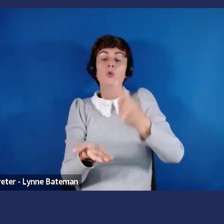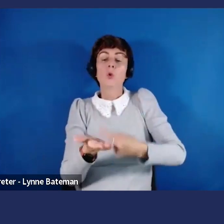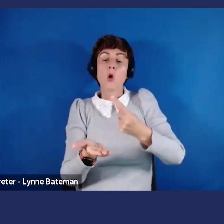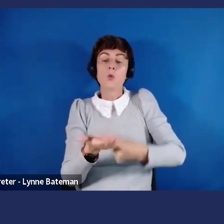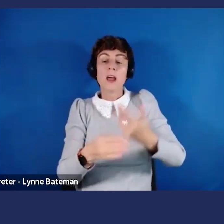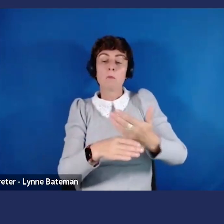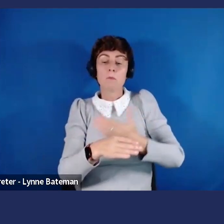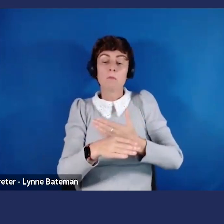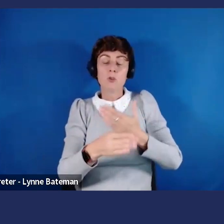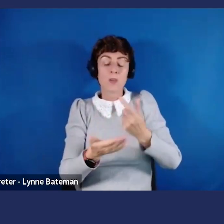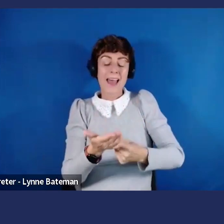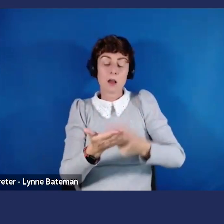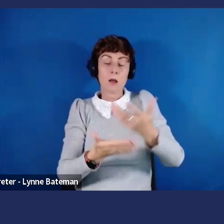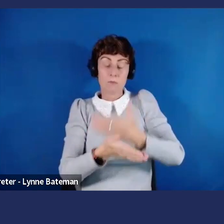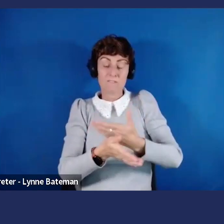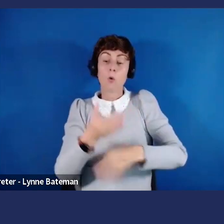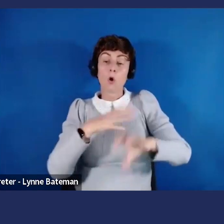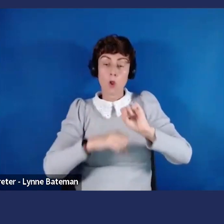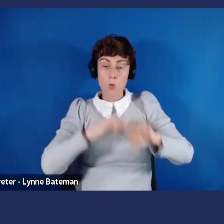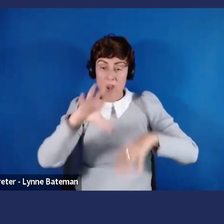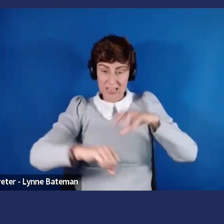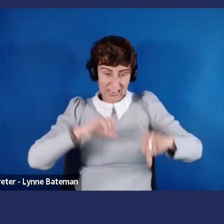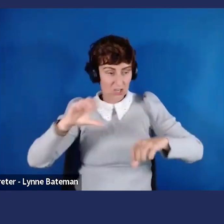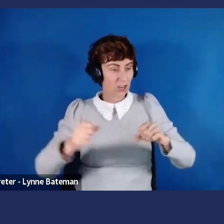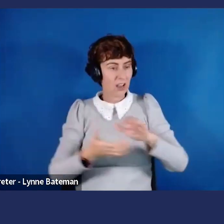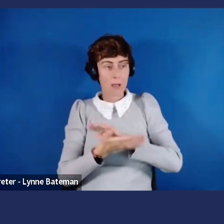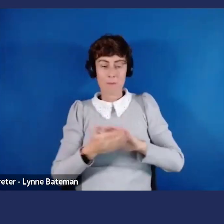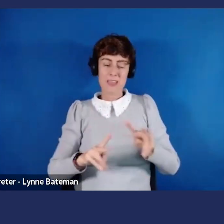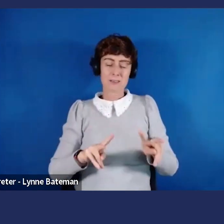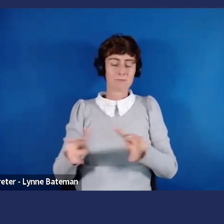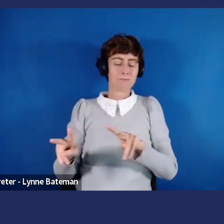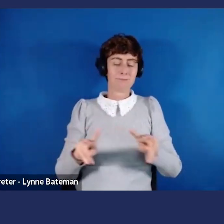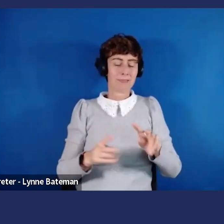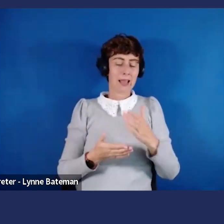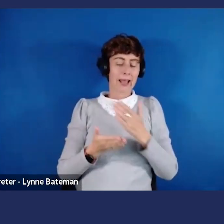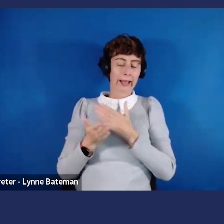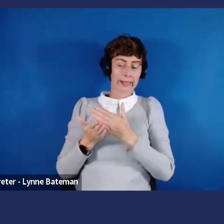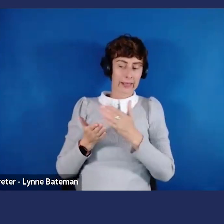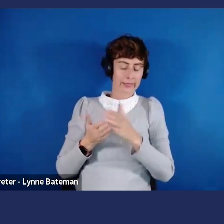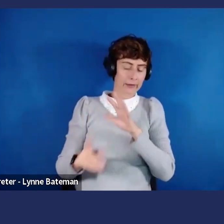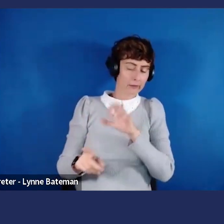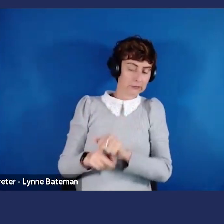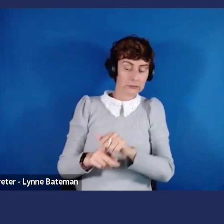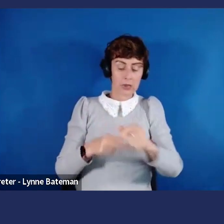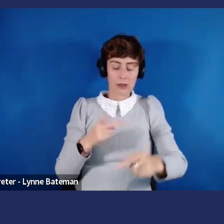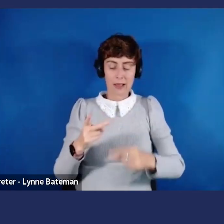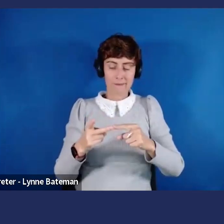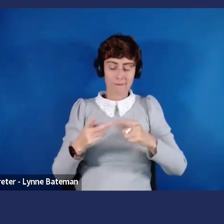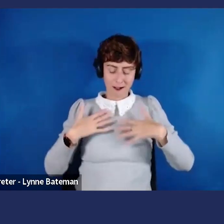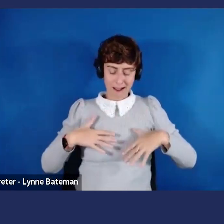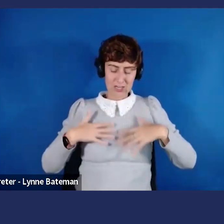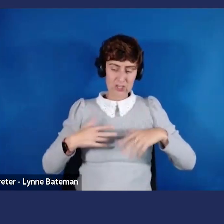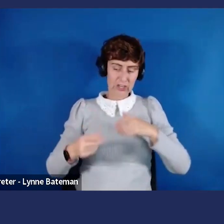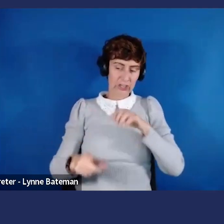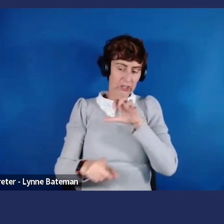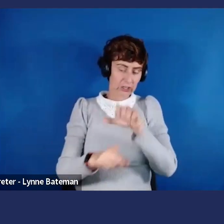These operations were undertaken safely with consideration to sanitation and hygiene, and it was so remarkable that